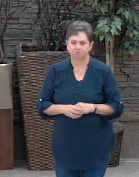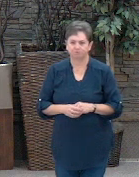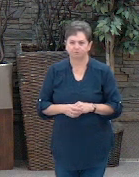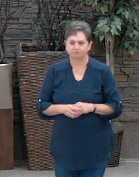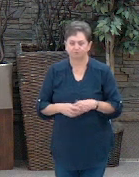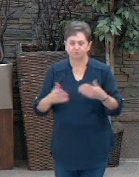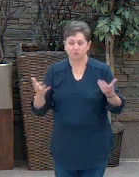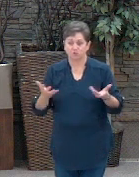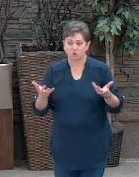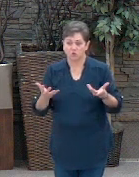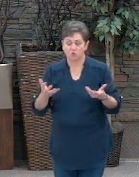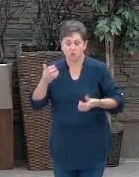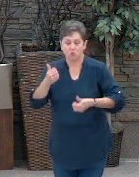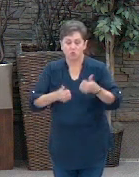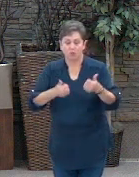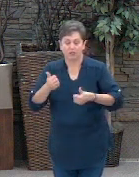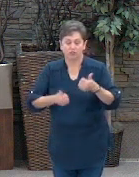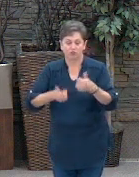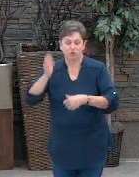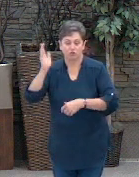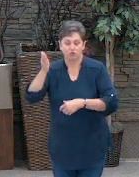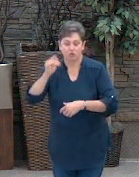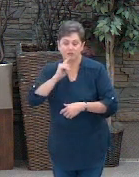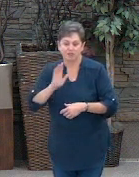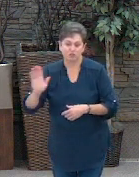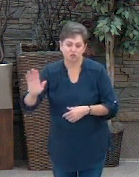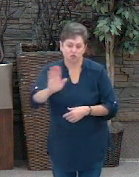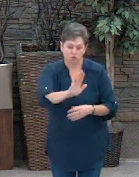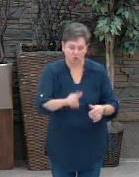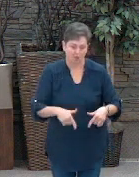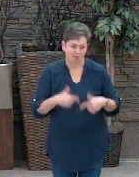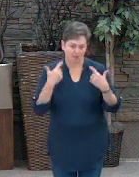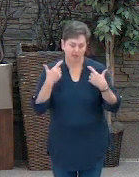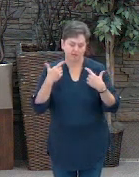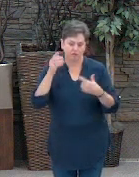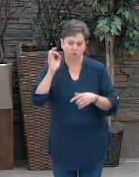And so what sermon is our life preaching?